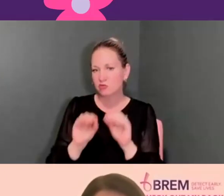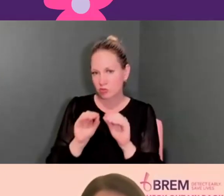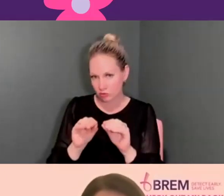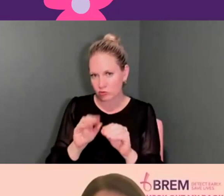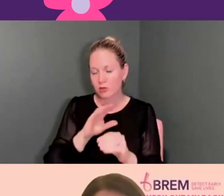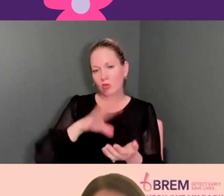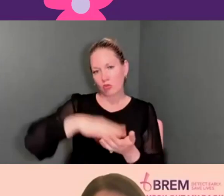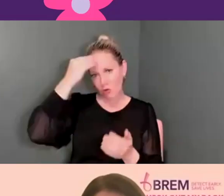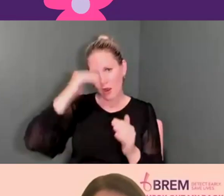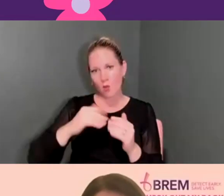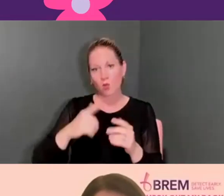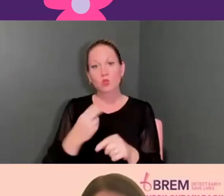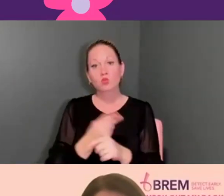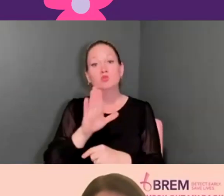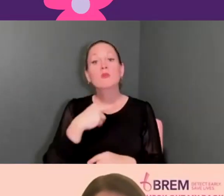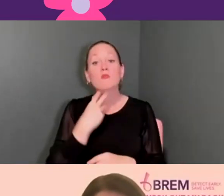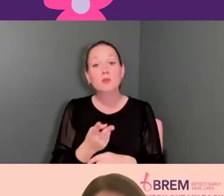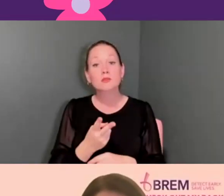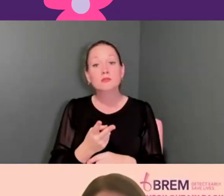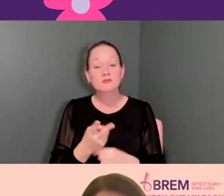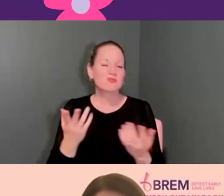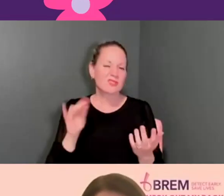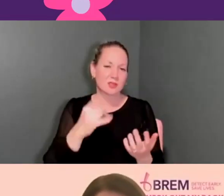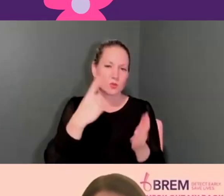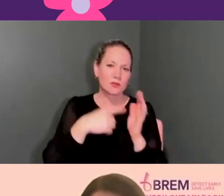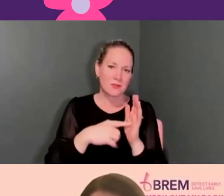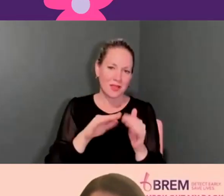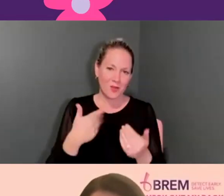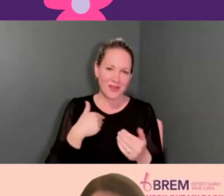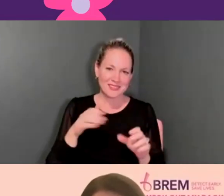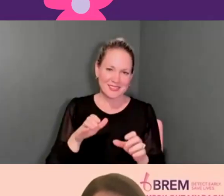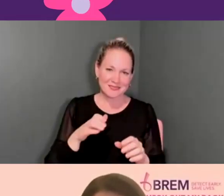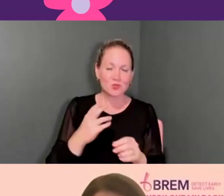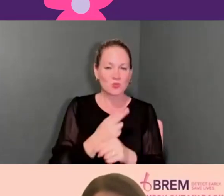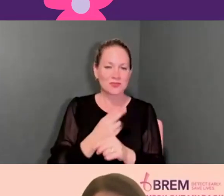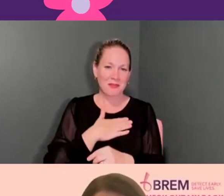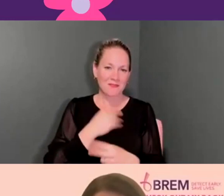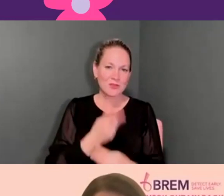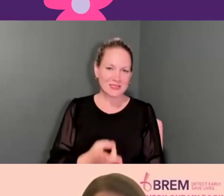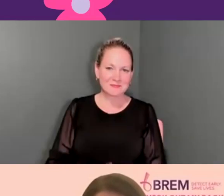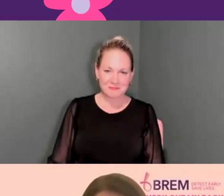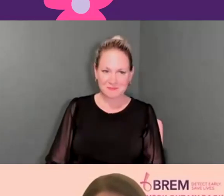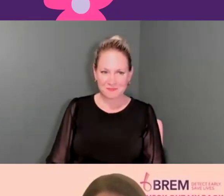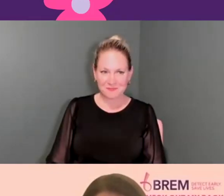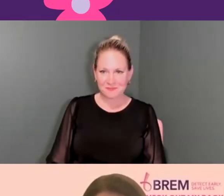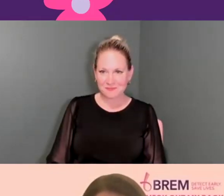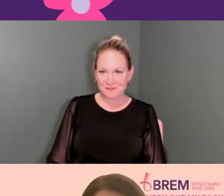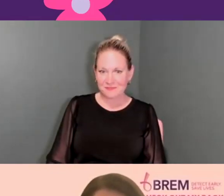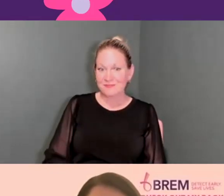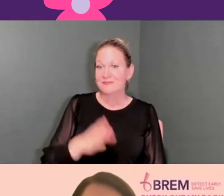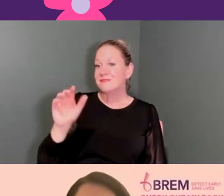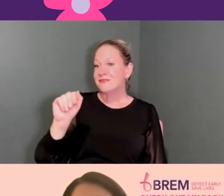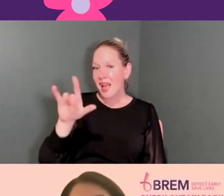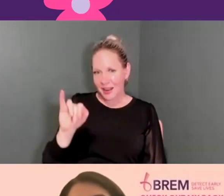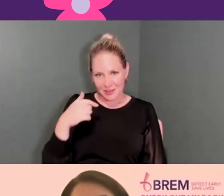your voice. And that's an example of how I did that, Athena. Thank you, Daria. And Allie, we heard your story about